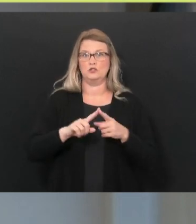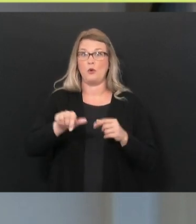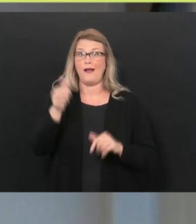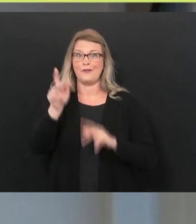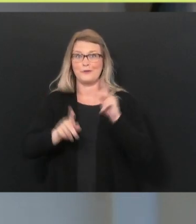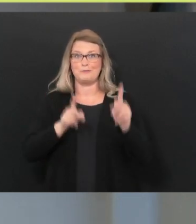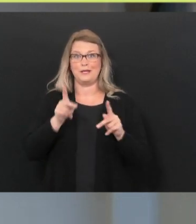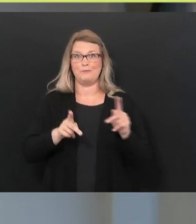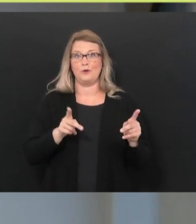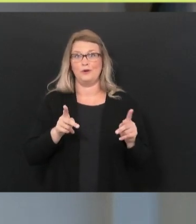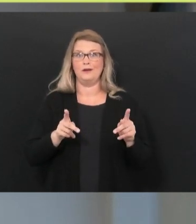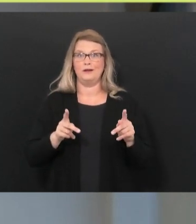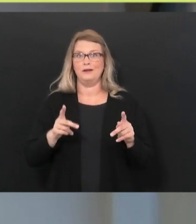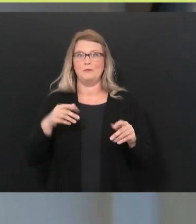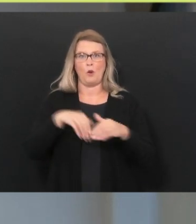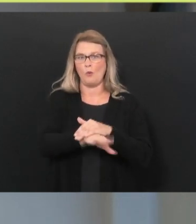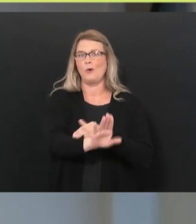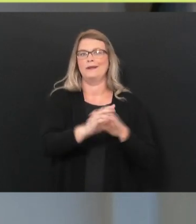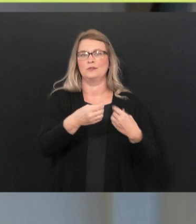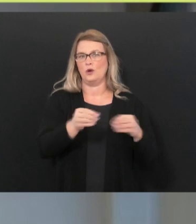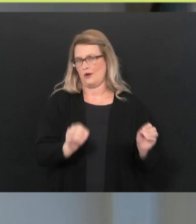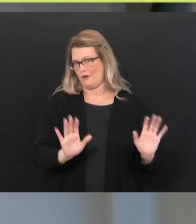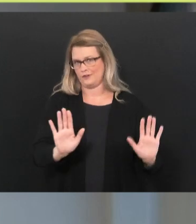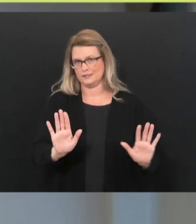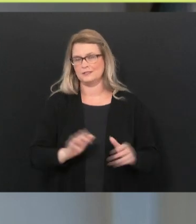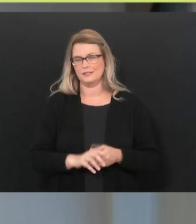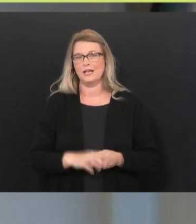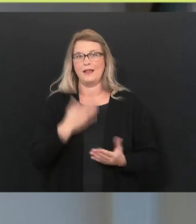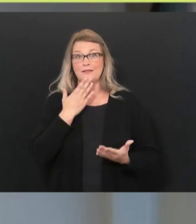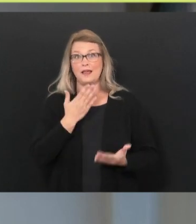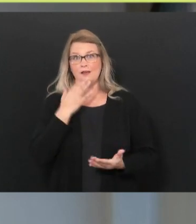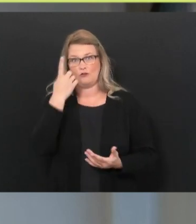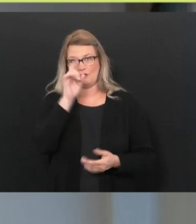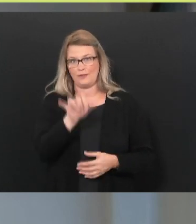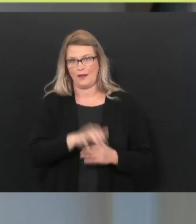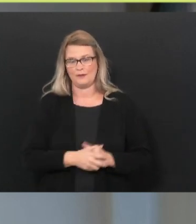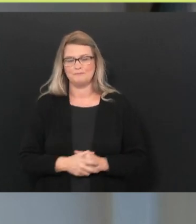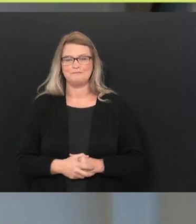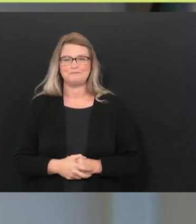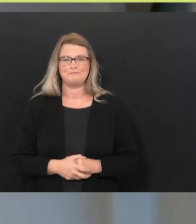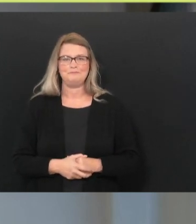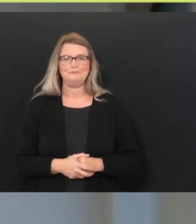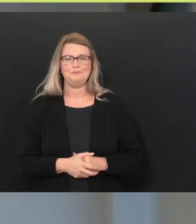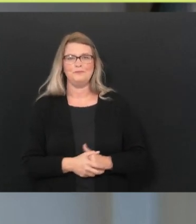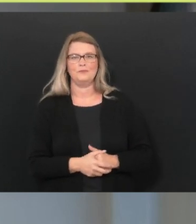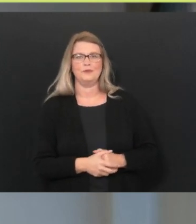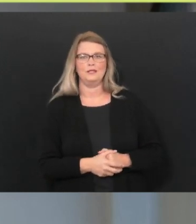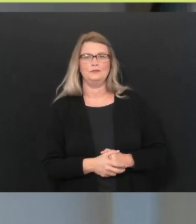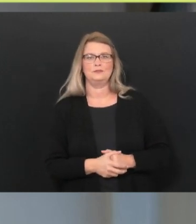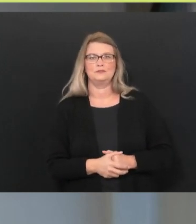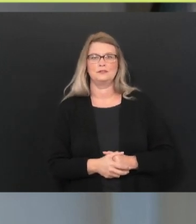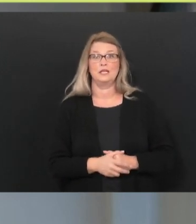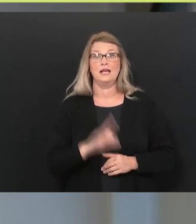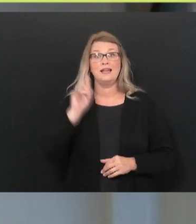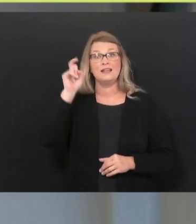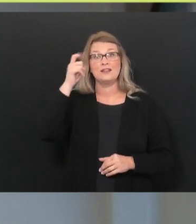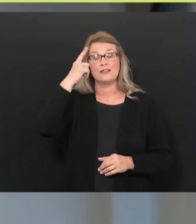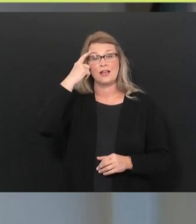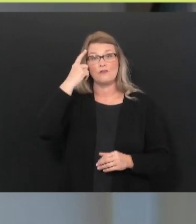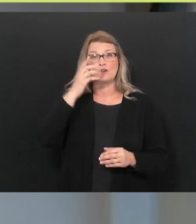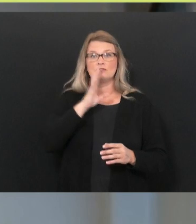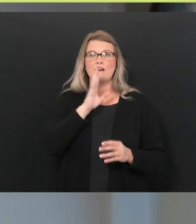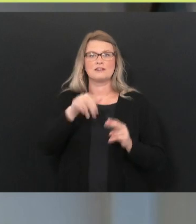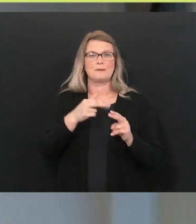other individuals by going into an office. So thank you for that. I want to mention the governor talked a little bit about the order